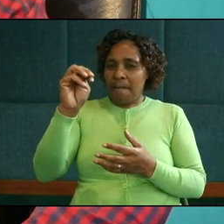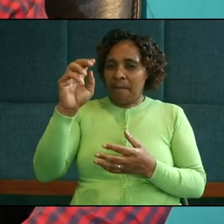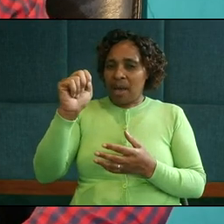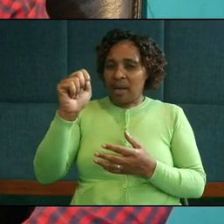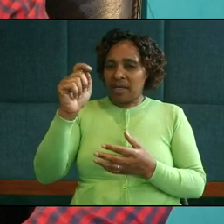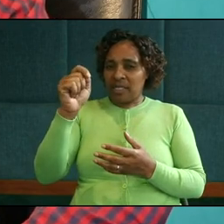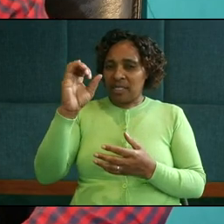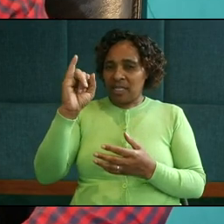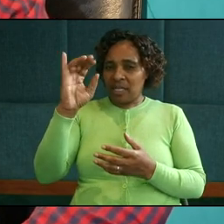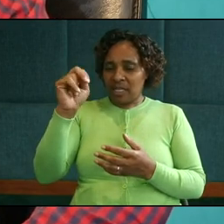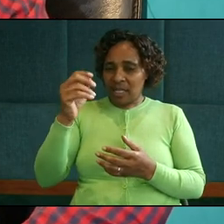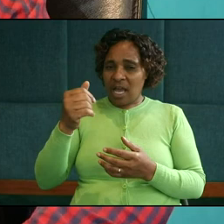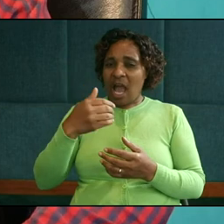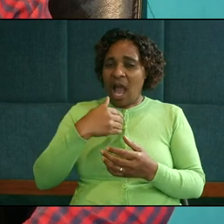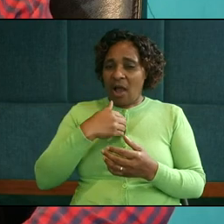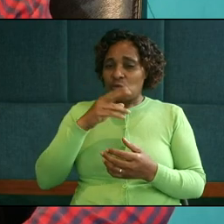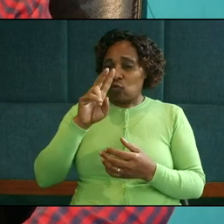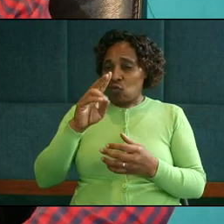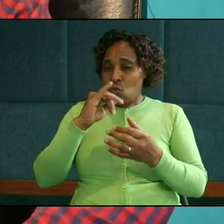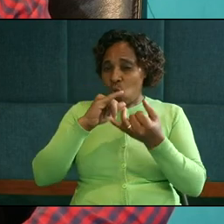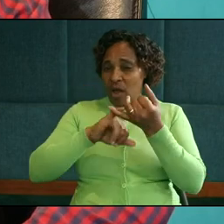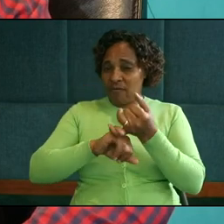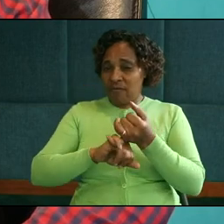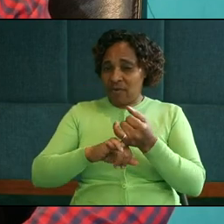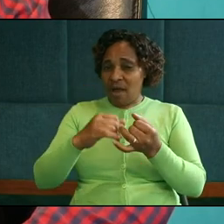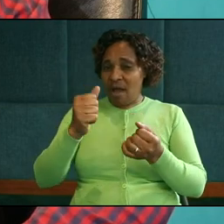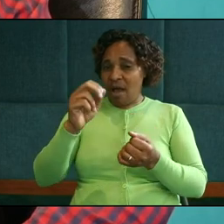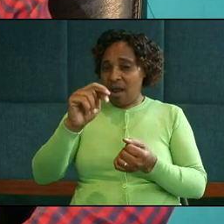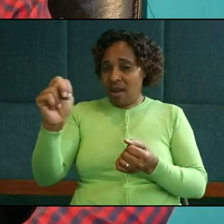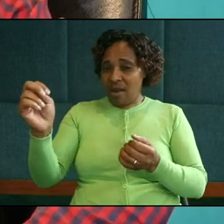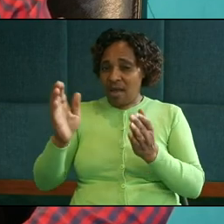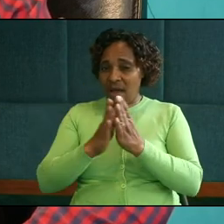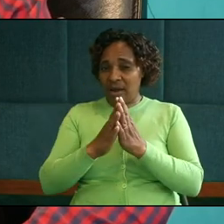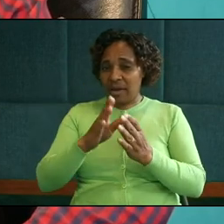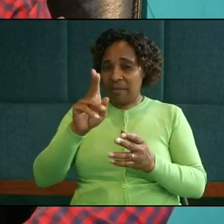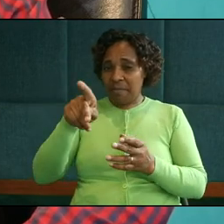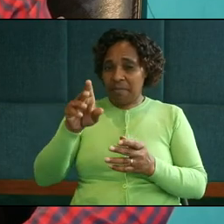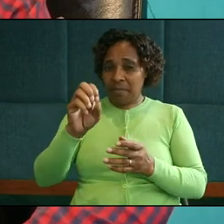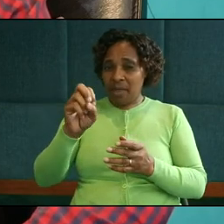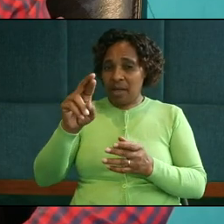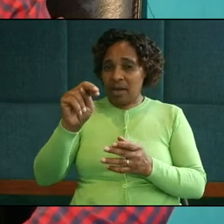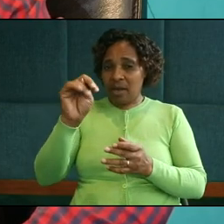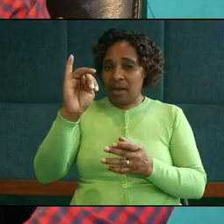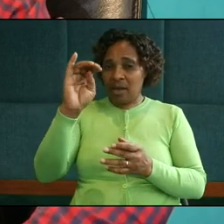wives. One was called Hannah and the other was called Penina.